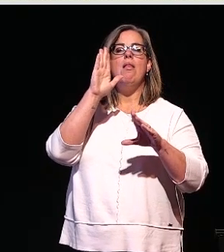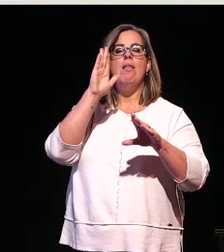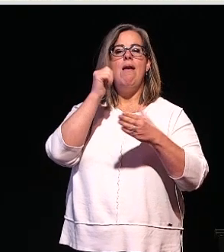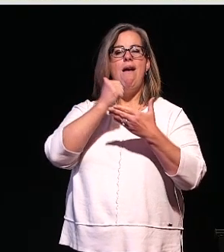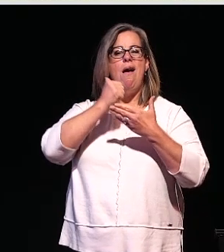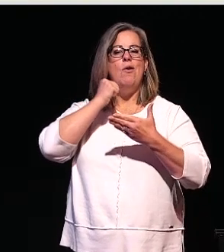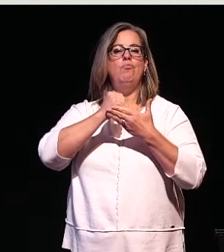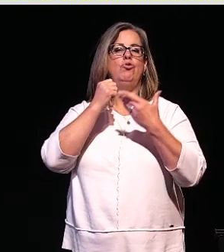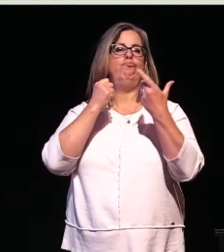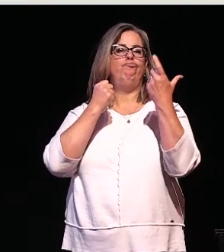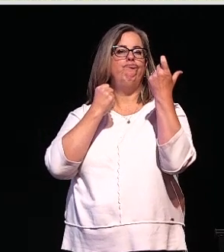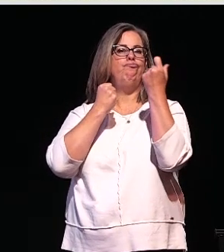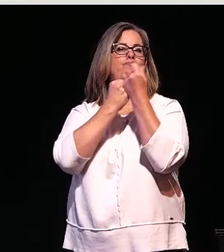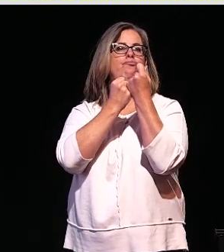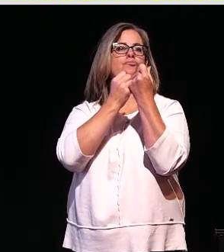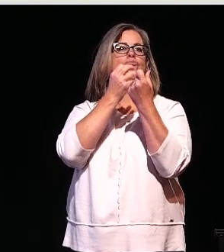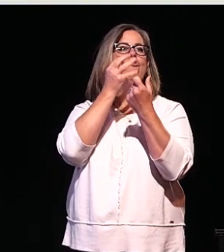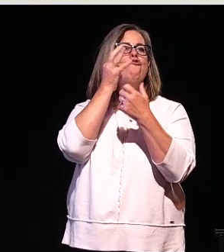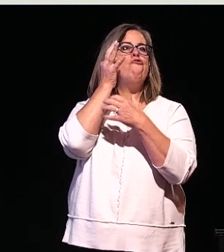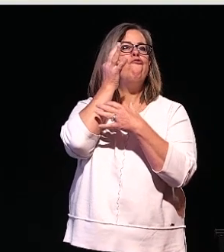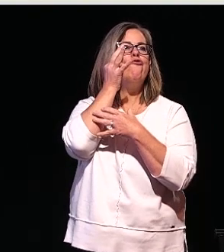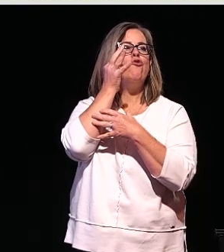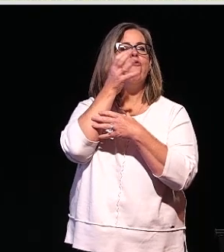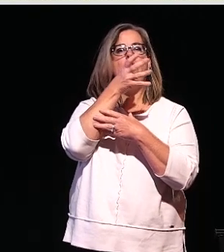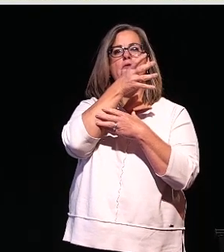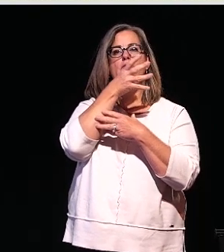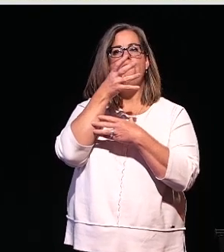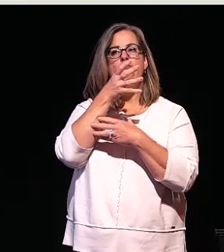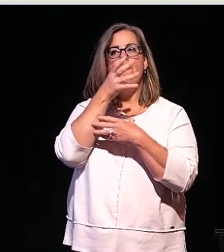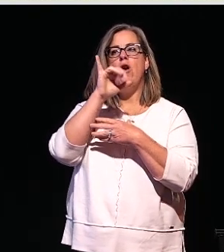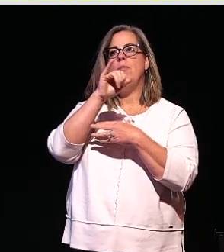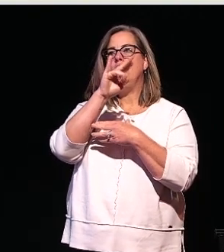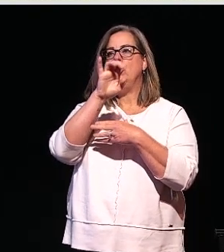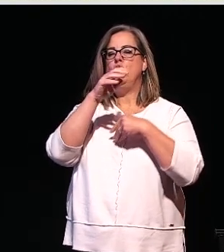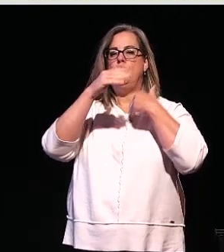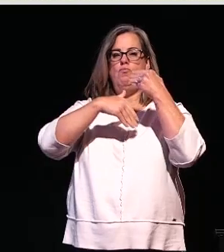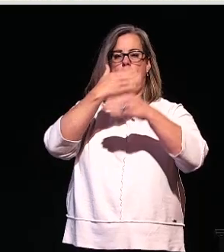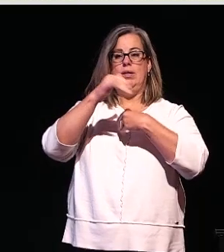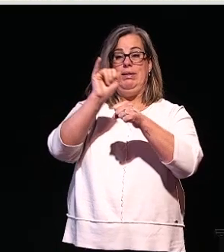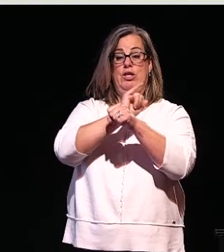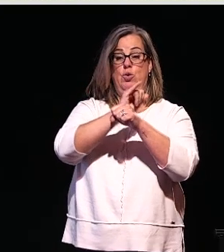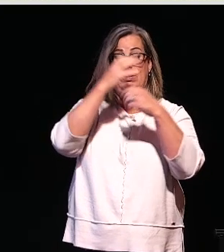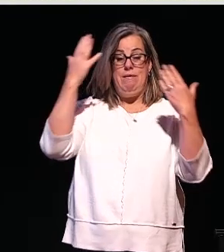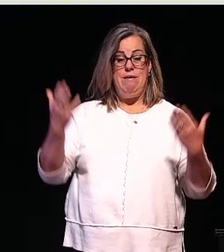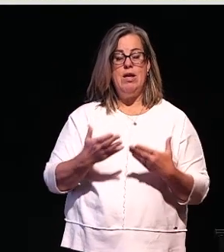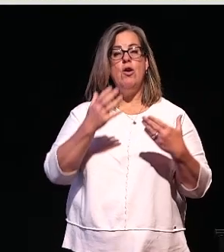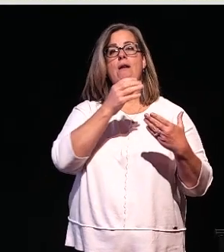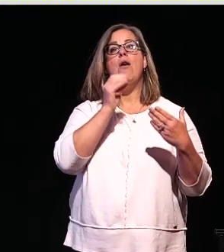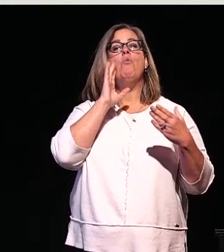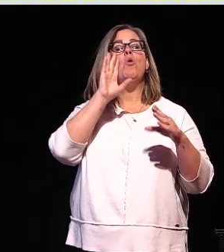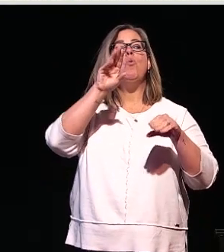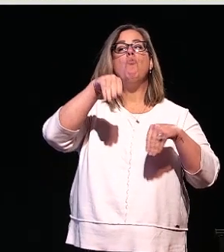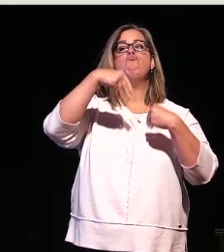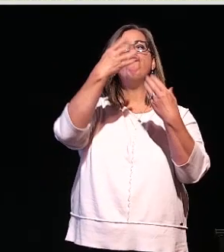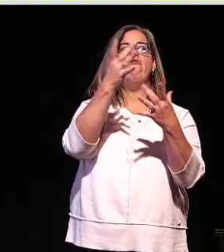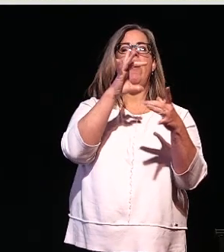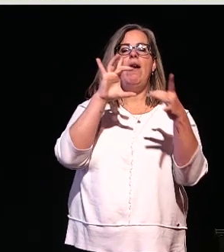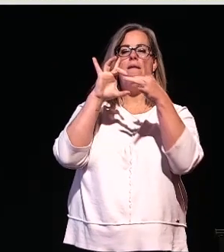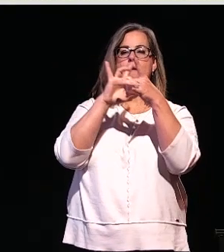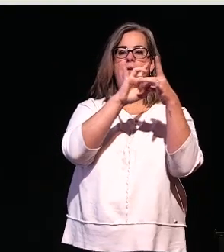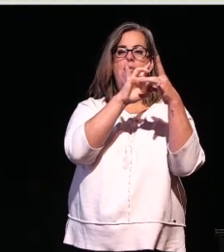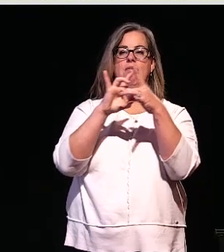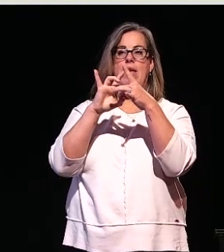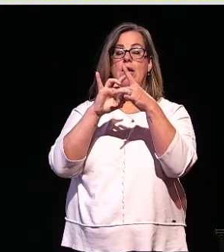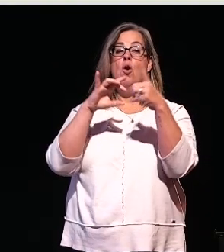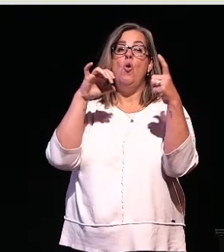the fruit and farm and juice processing industry, and we will provide a link between the region and